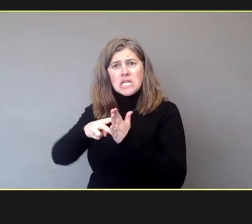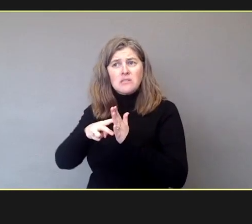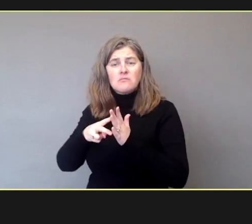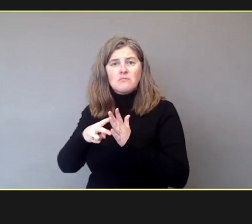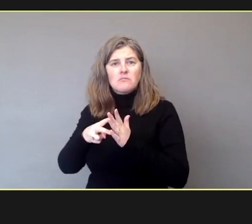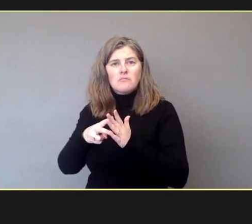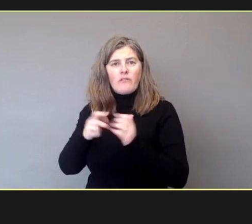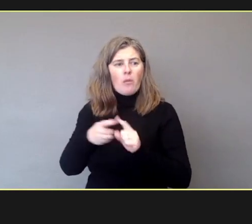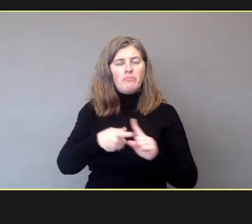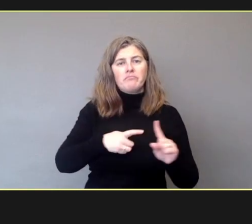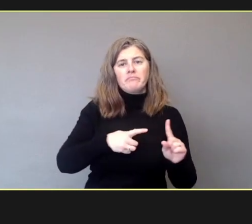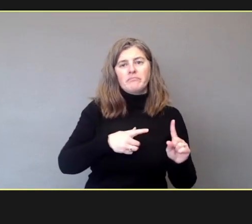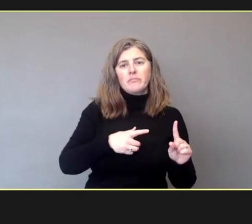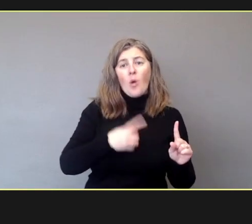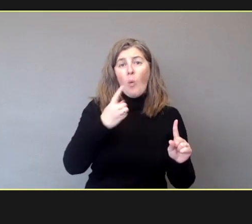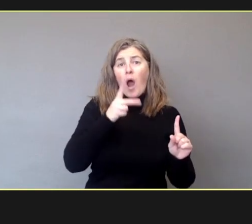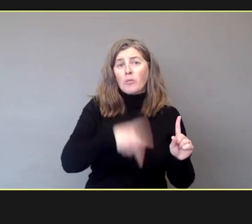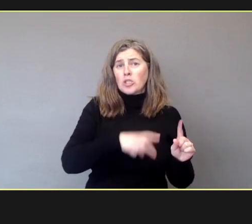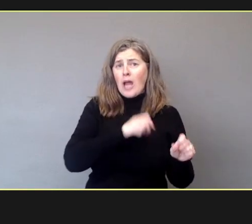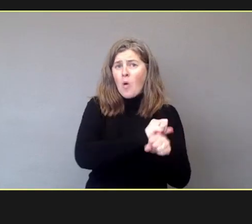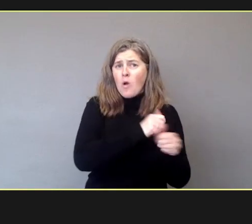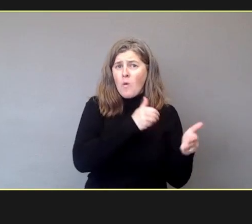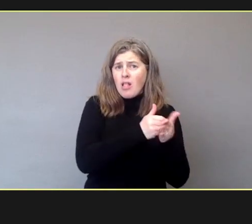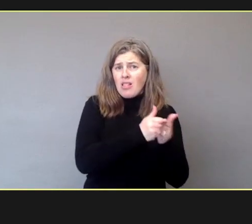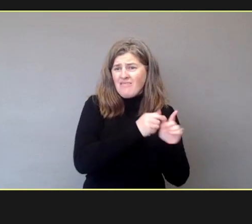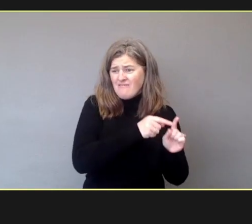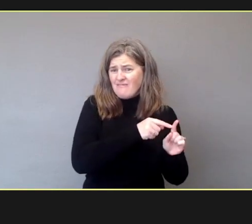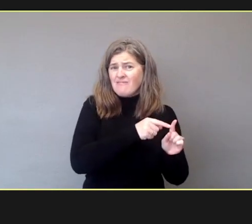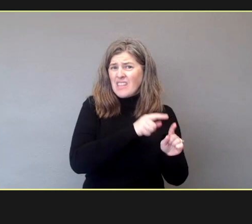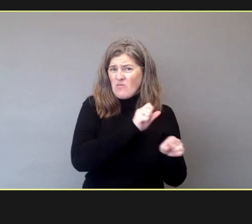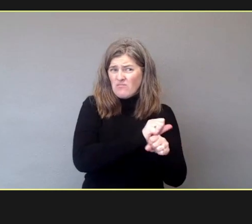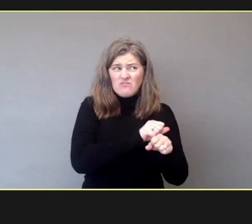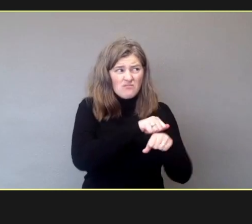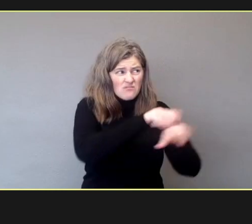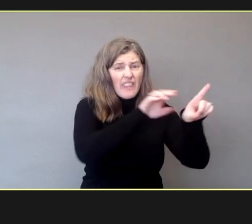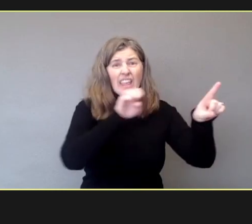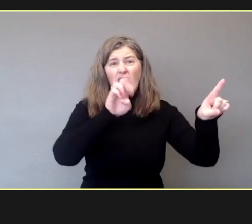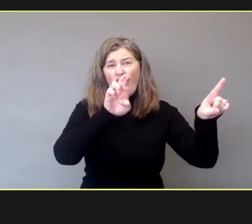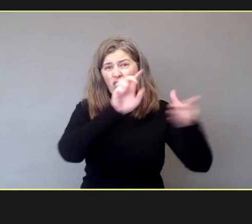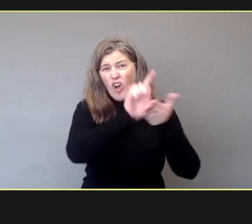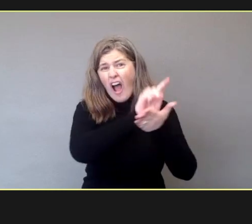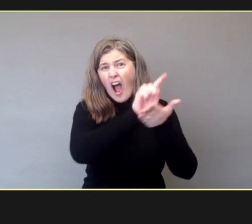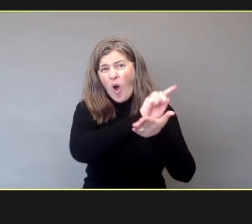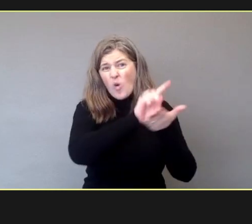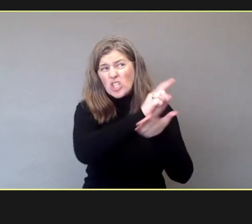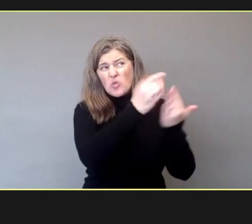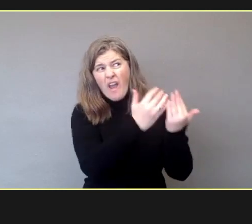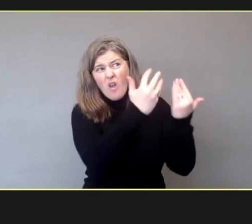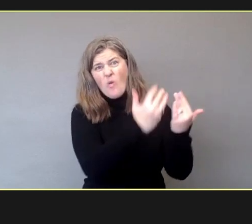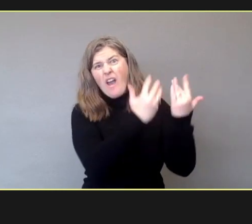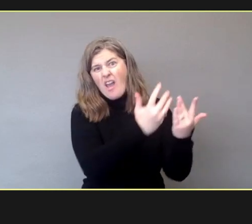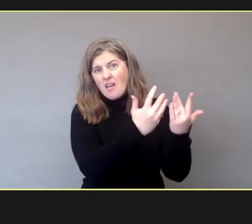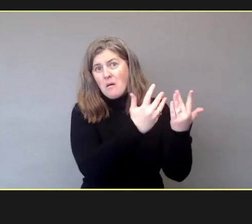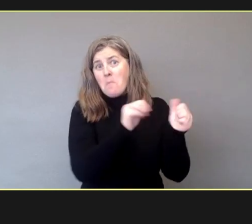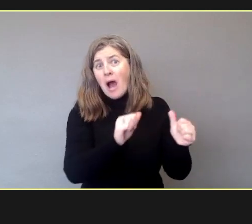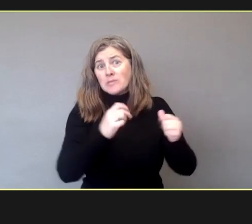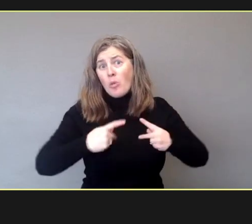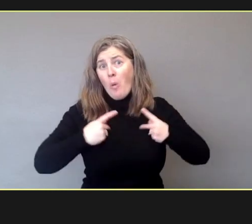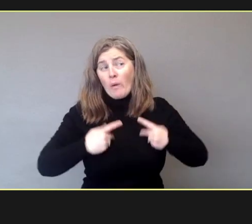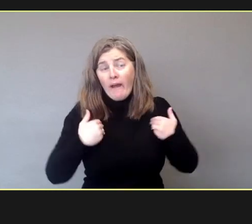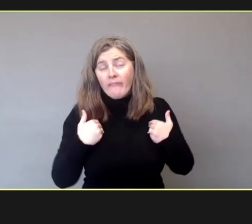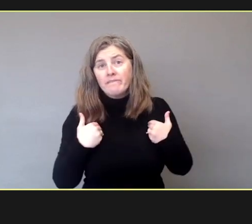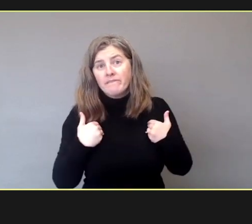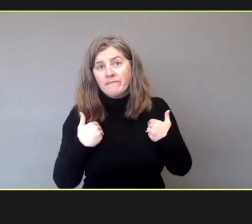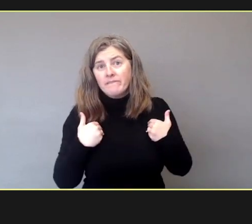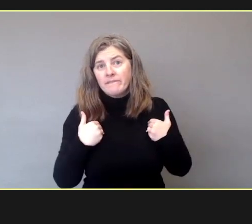my folks I work with very closely in the ER last night, for hours and hours with possible pneumonia.